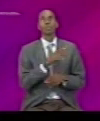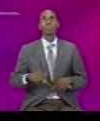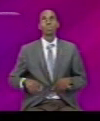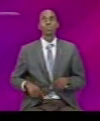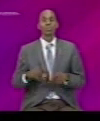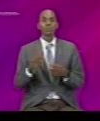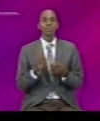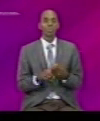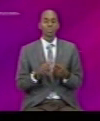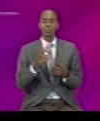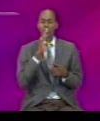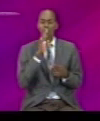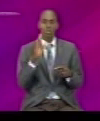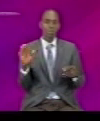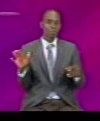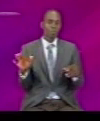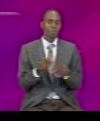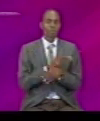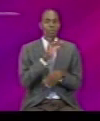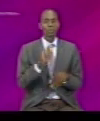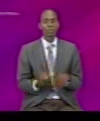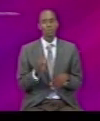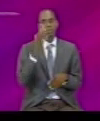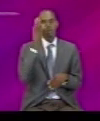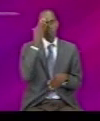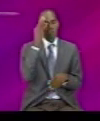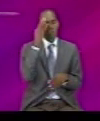to be fully identified with Christ,